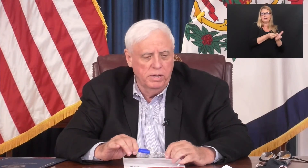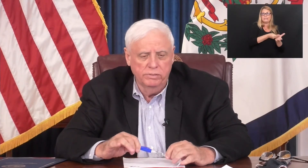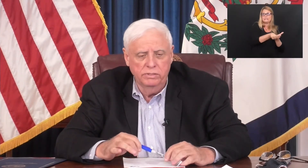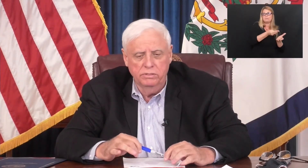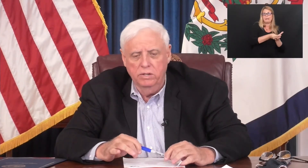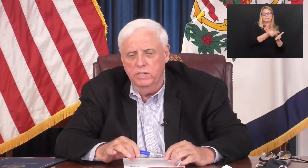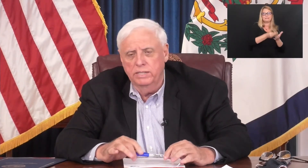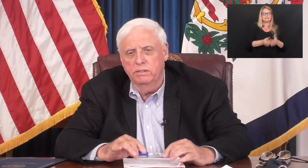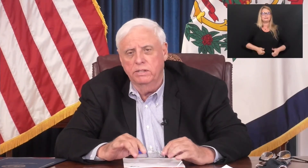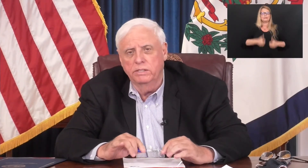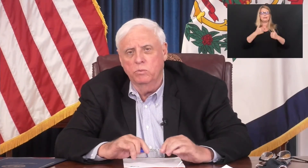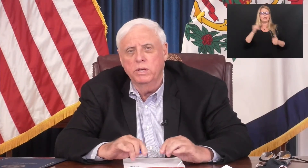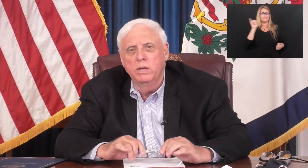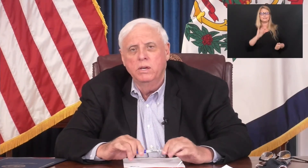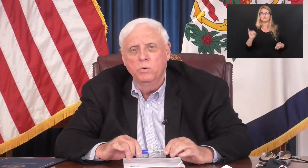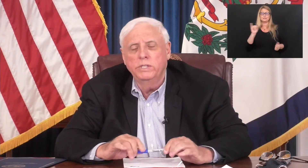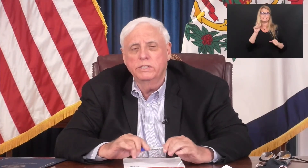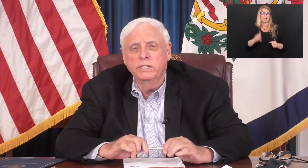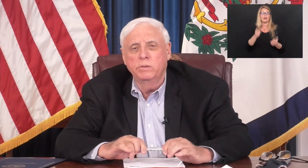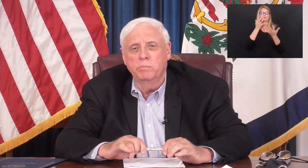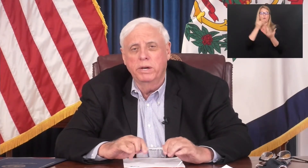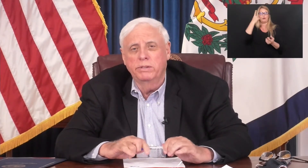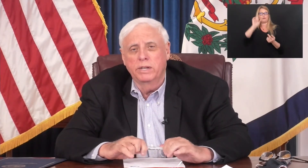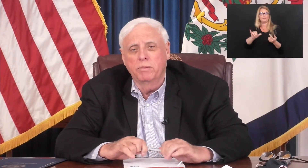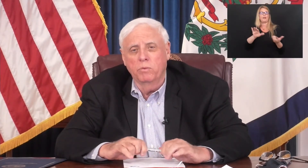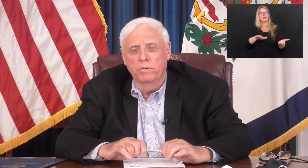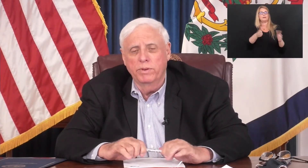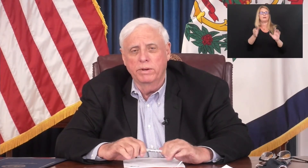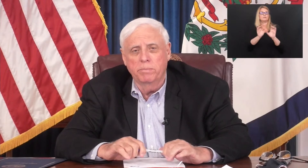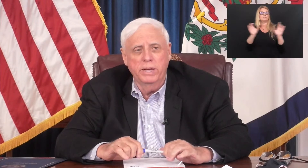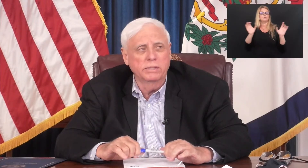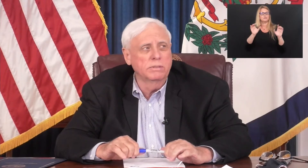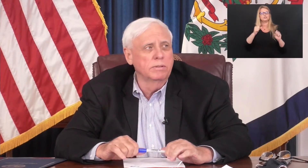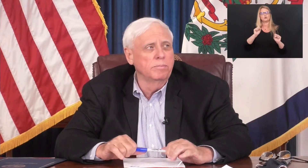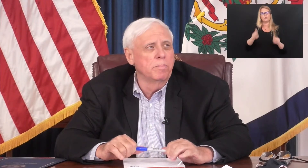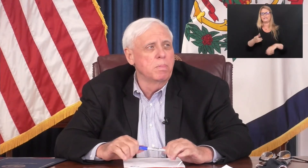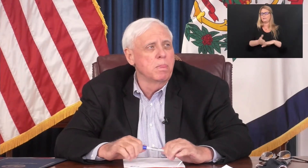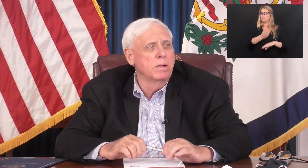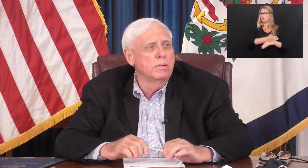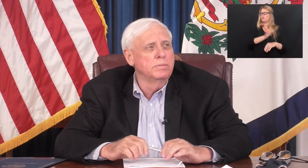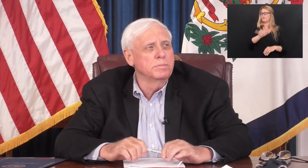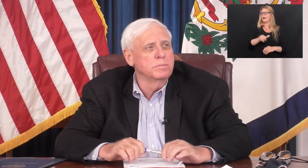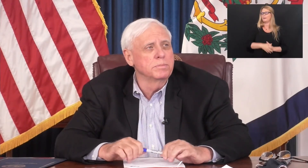insurance policies and all kinds of things. We just need to do a better job than what we've done in the past.